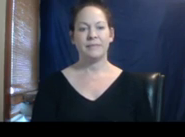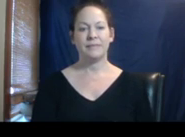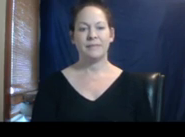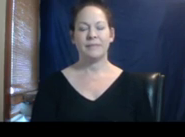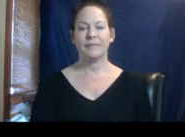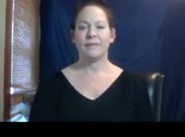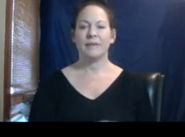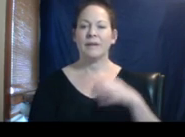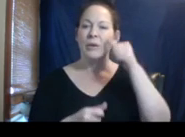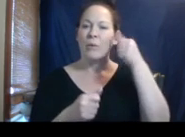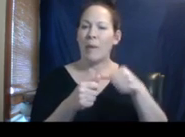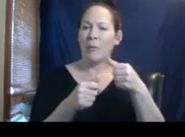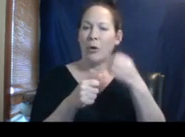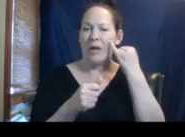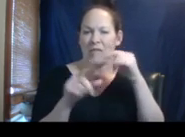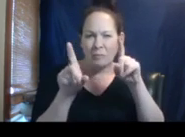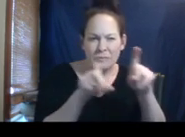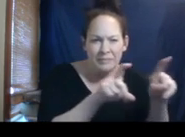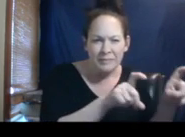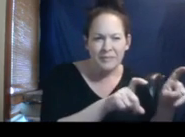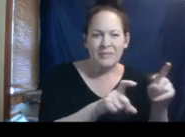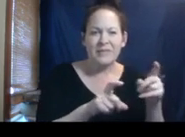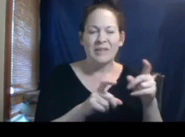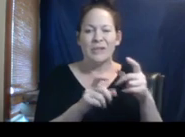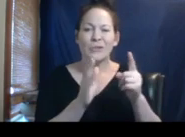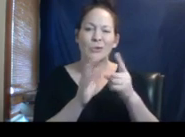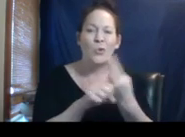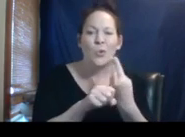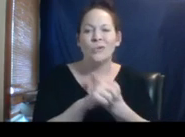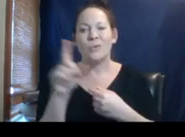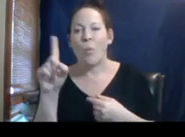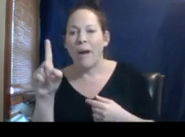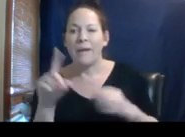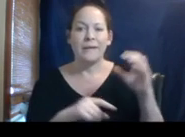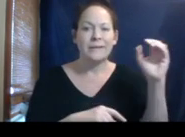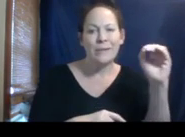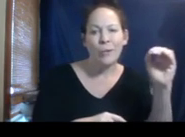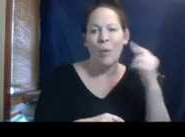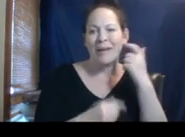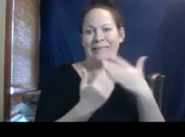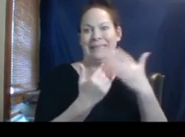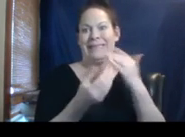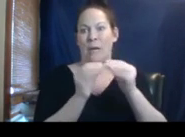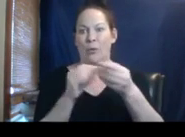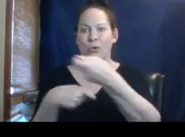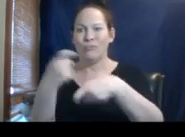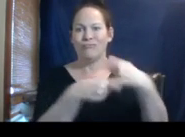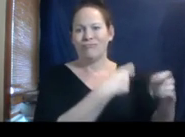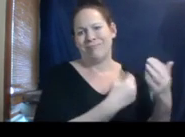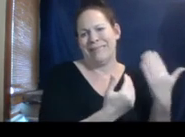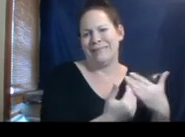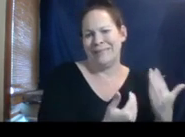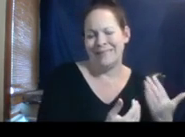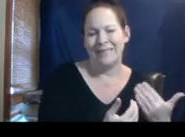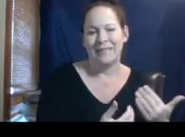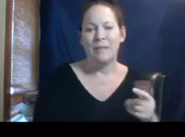said when you test things or you're looking for an easy thing, 1s and 0s are nice? Well, so I picked the one with the 1. And of course I forgot